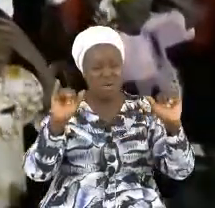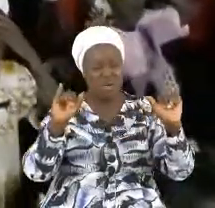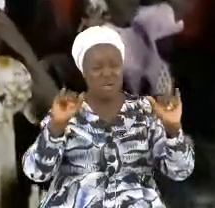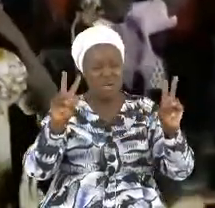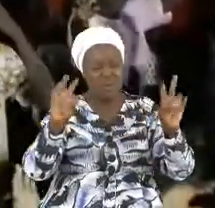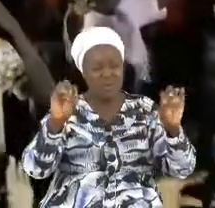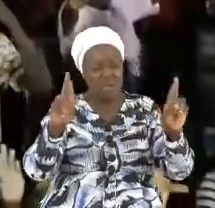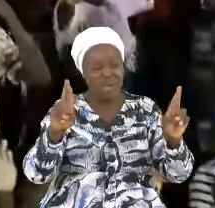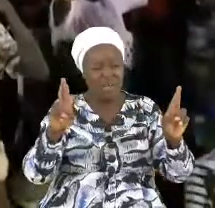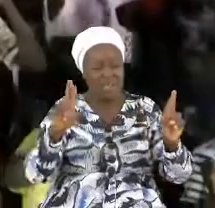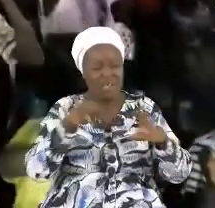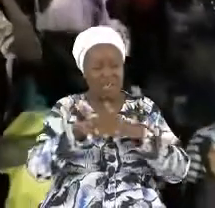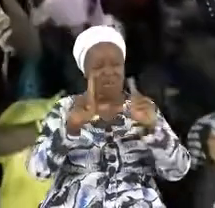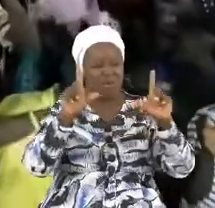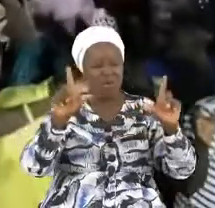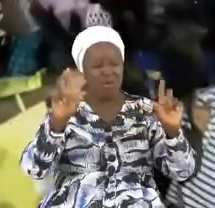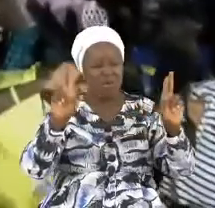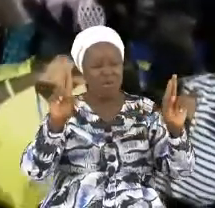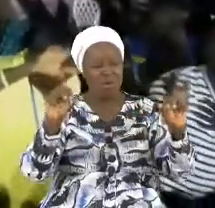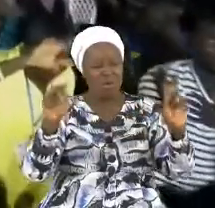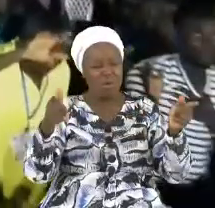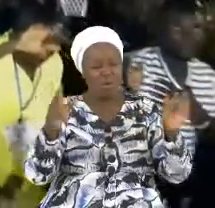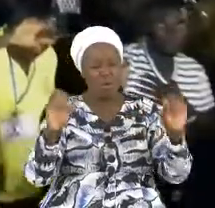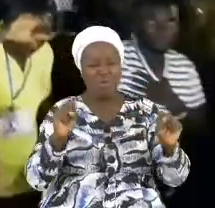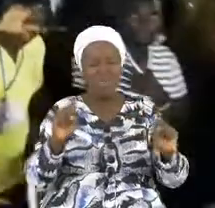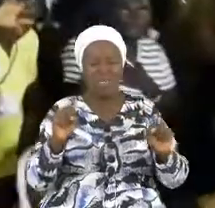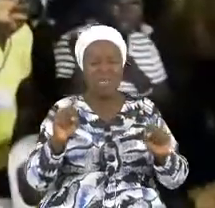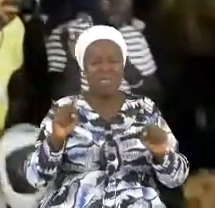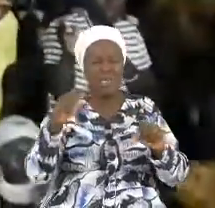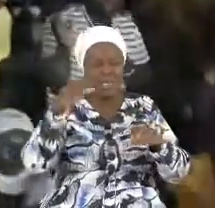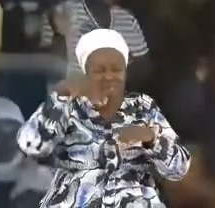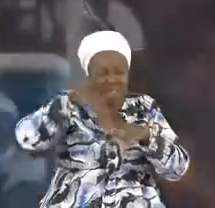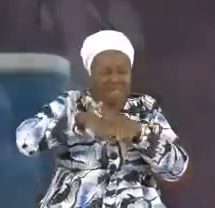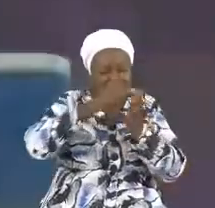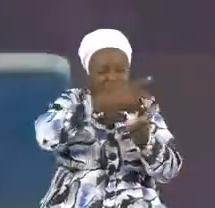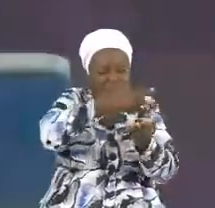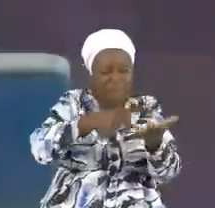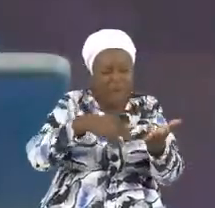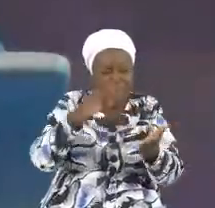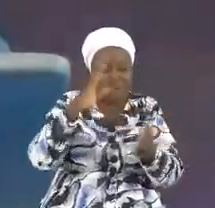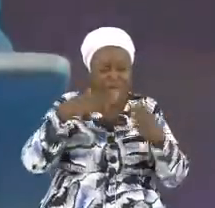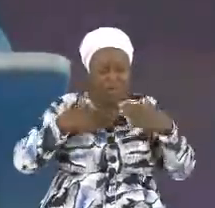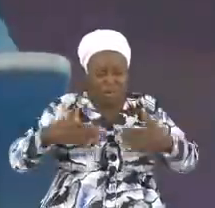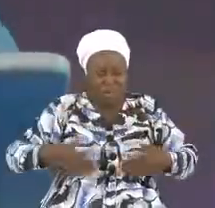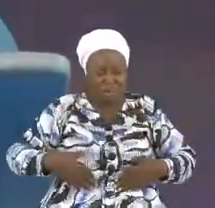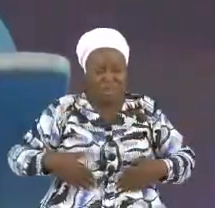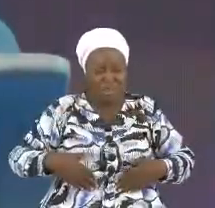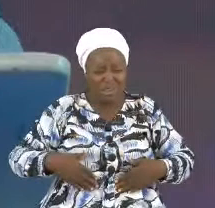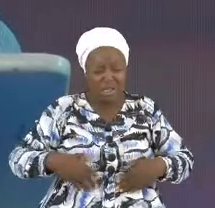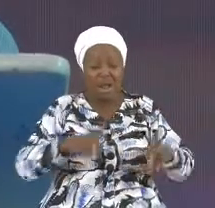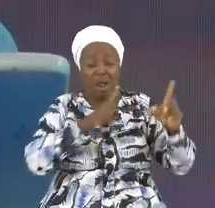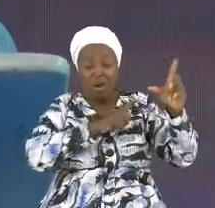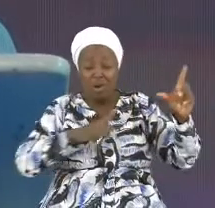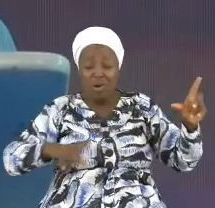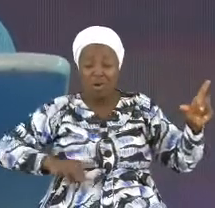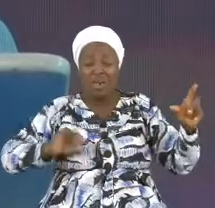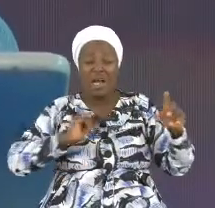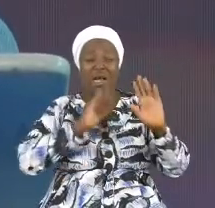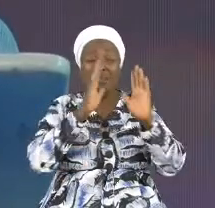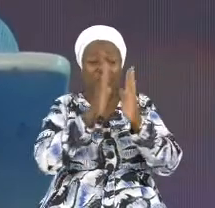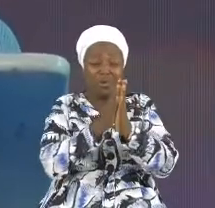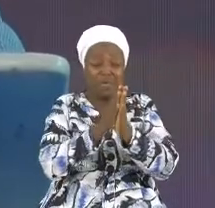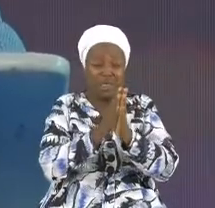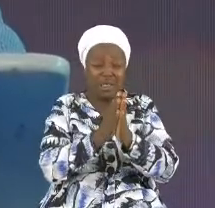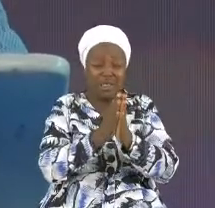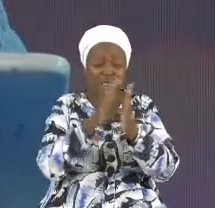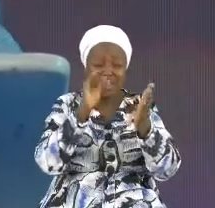lungs, internal part of your body. Lord, I pray that you touch